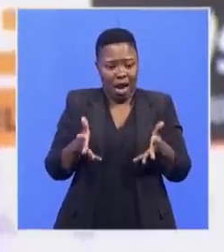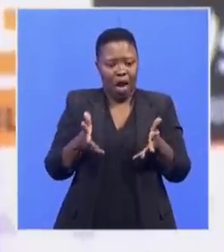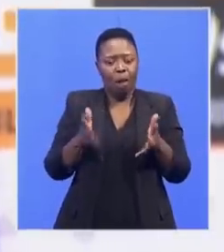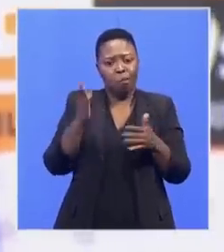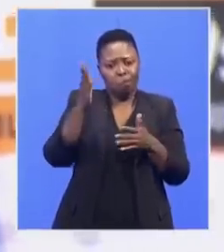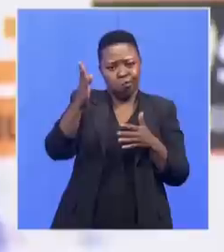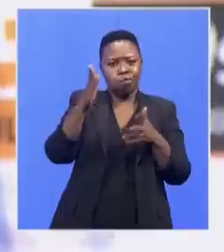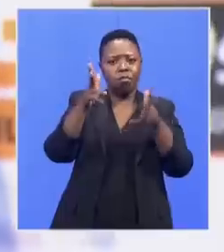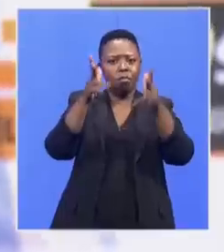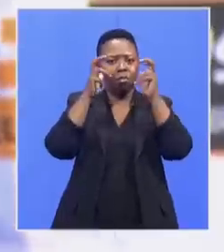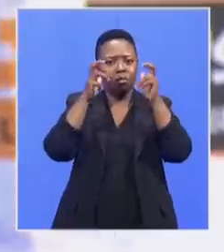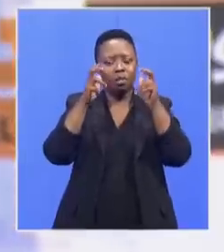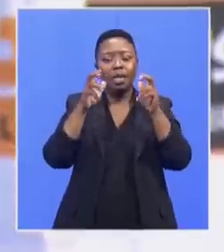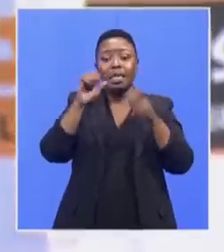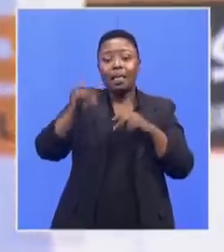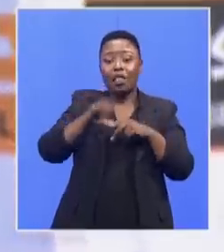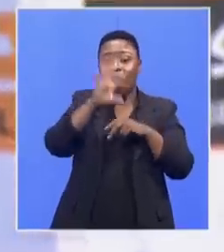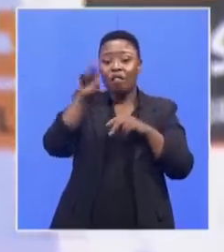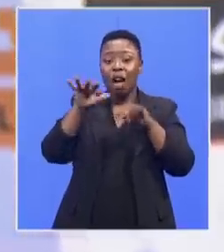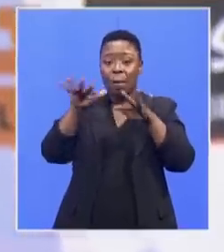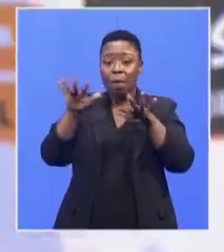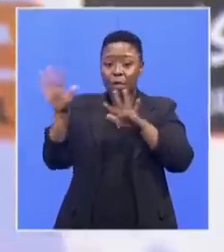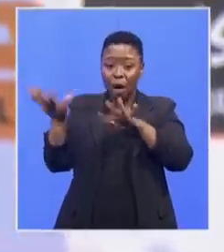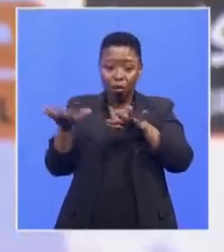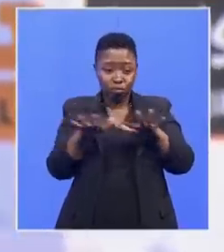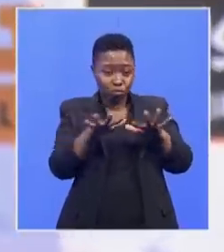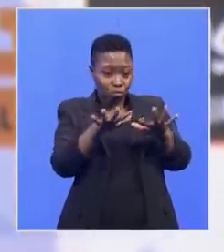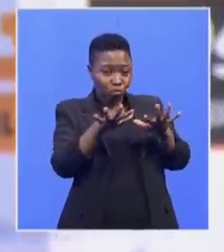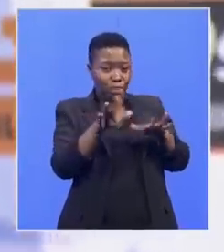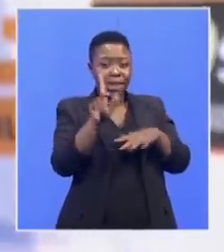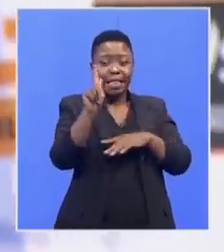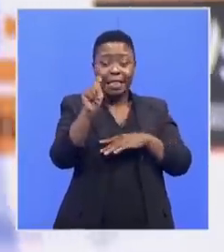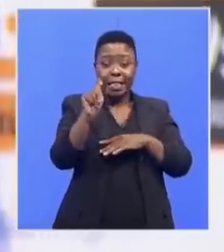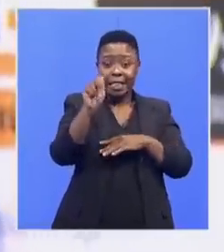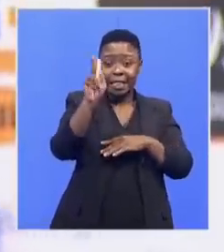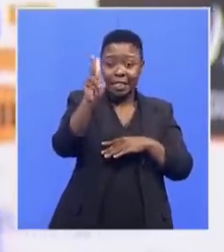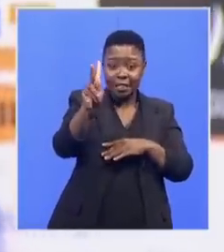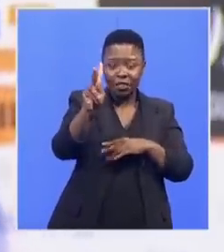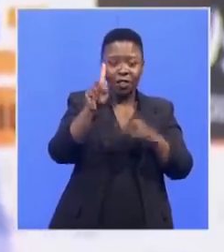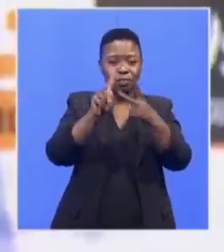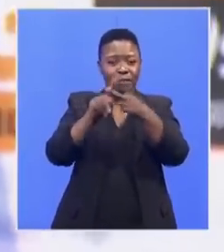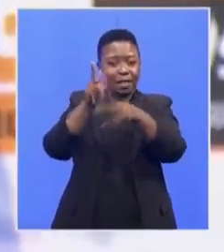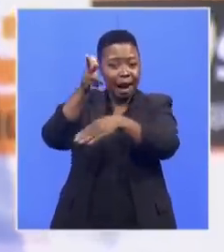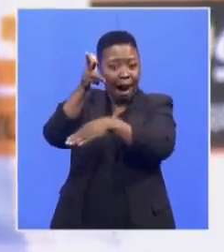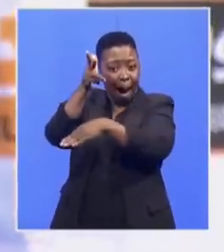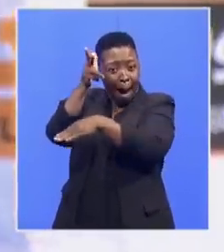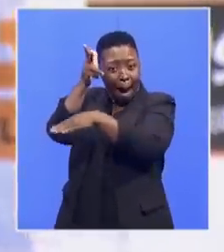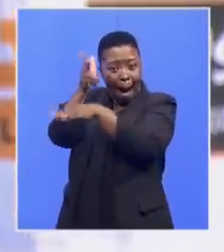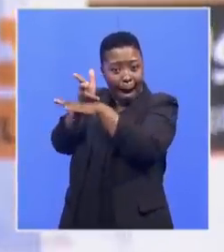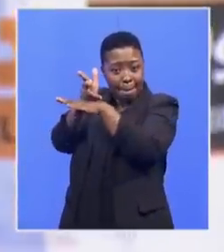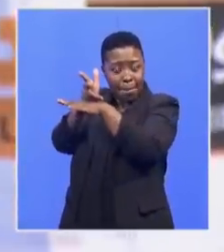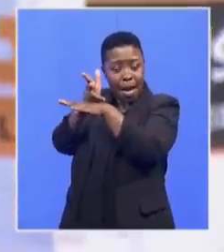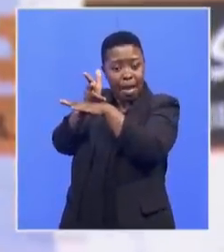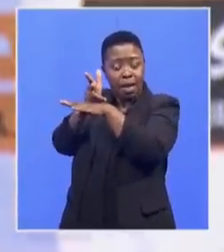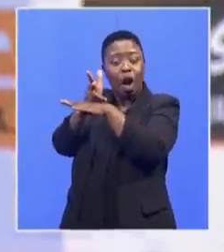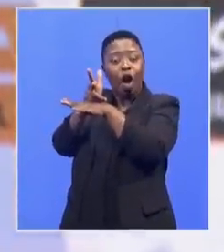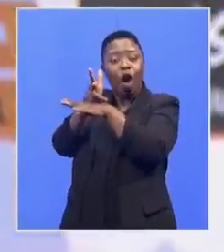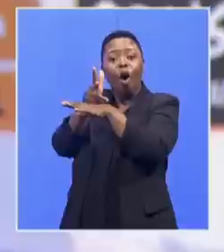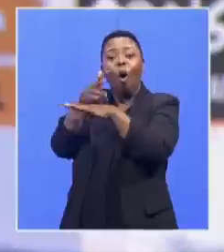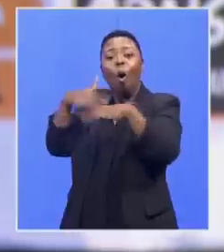And ba le shebile. Di televisione le di camera di shebile